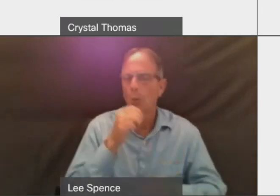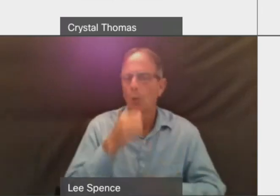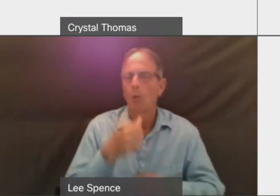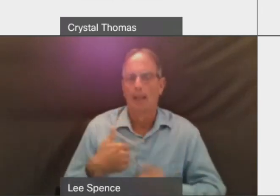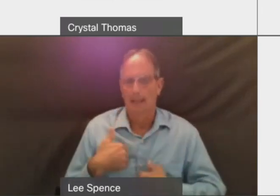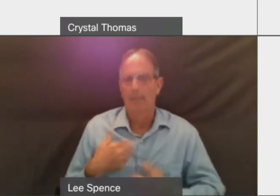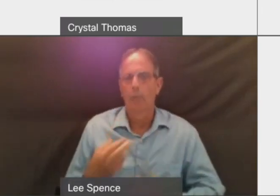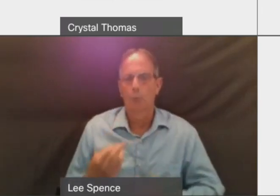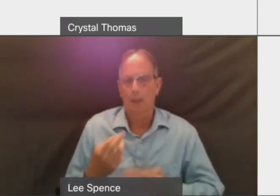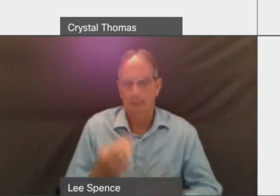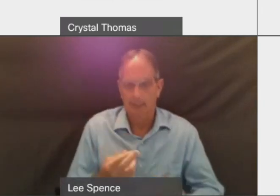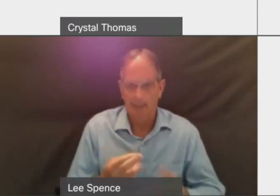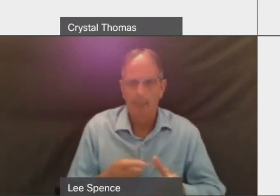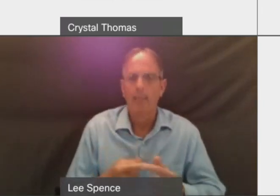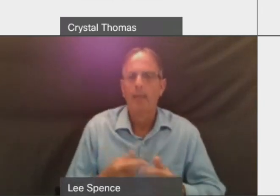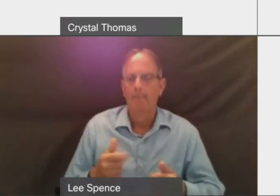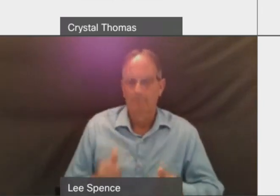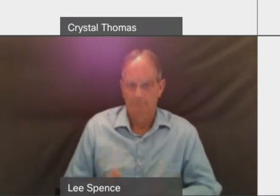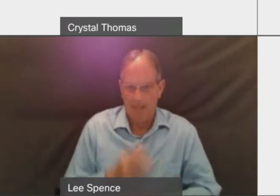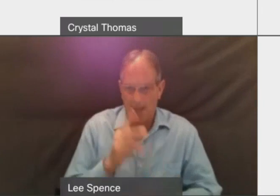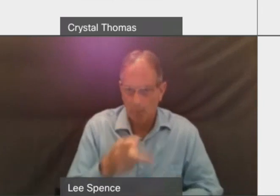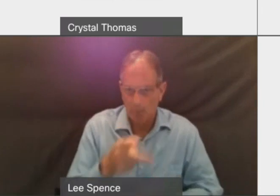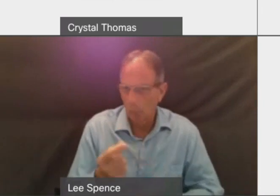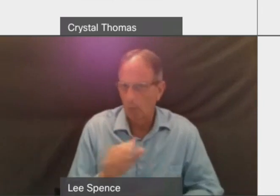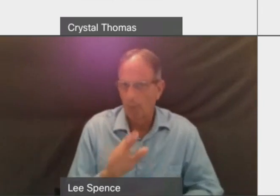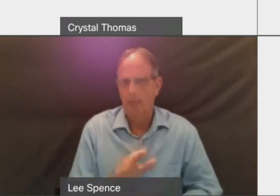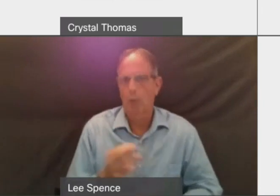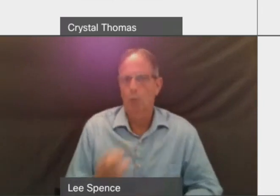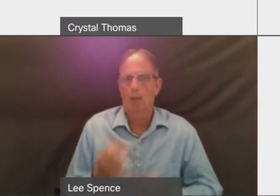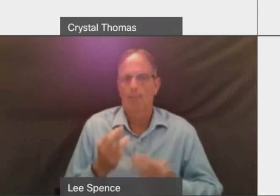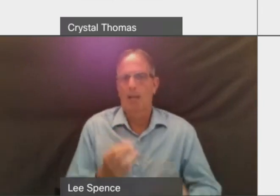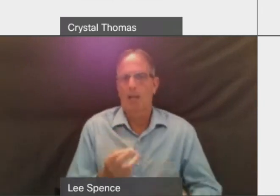and then we will follow through with whatever those recommendations are.